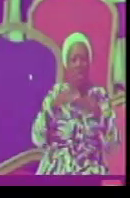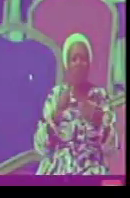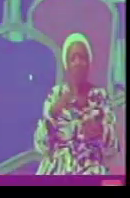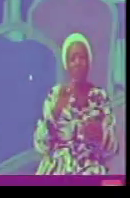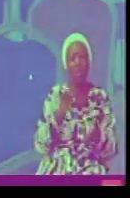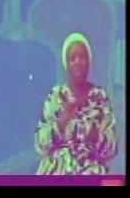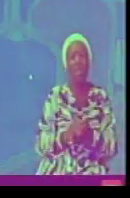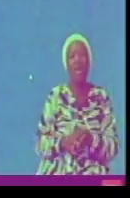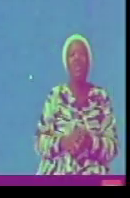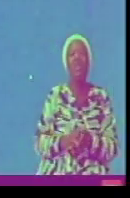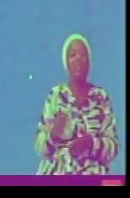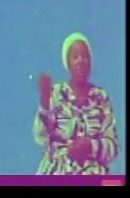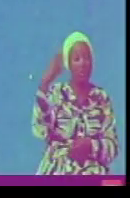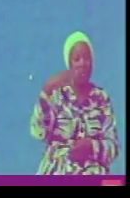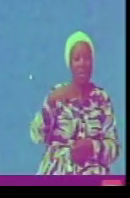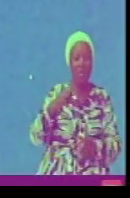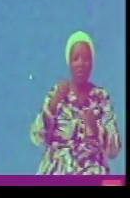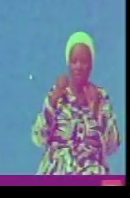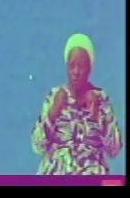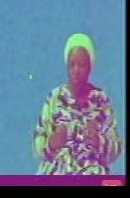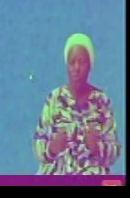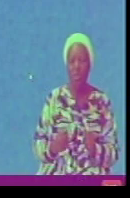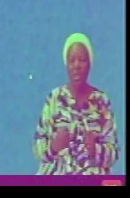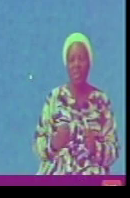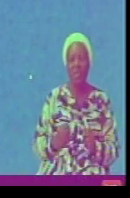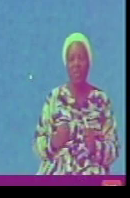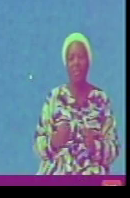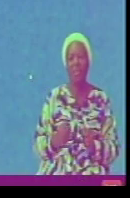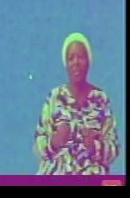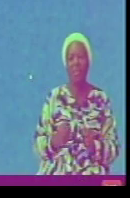He gives you grace,